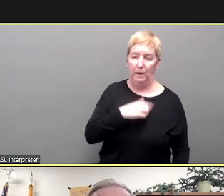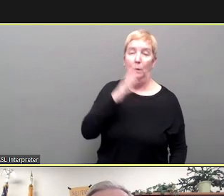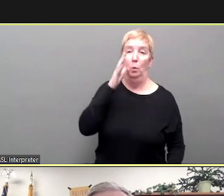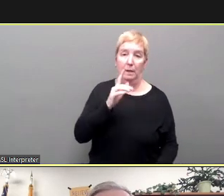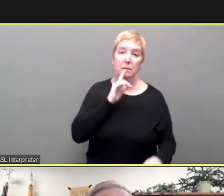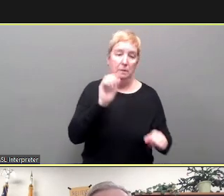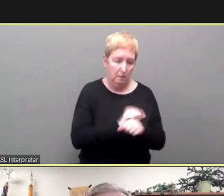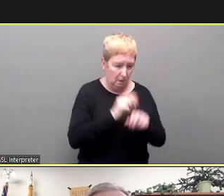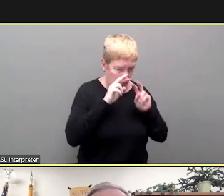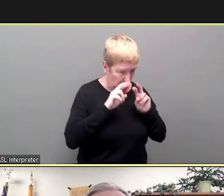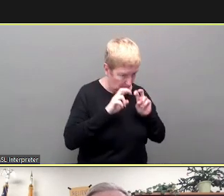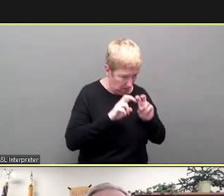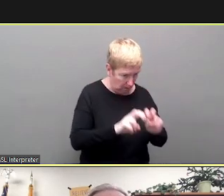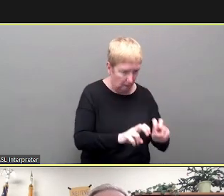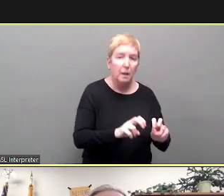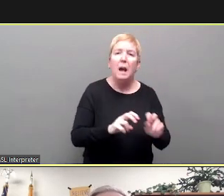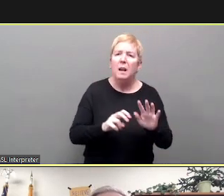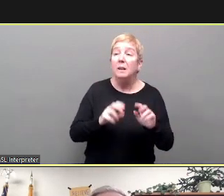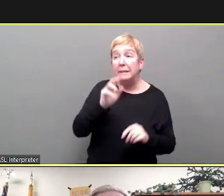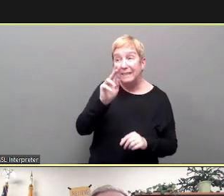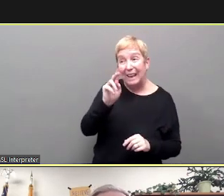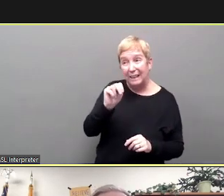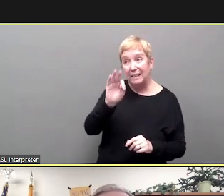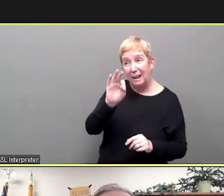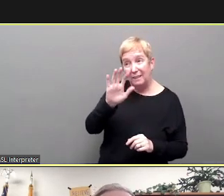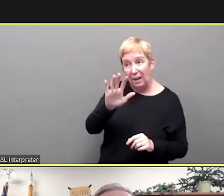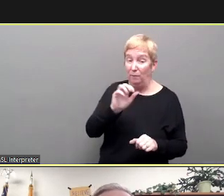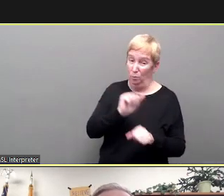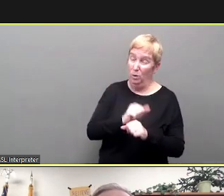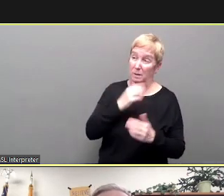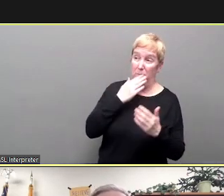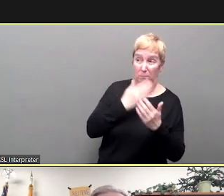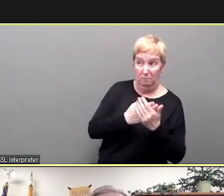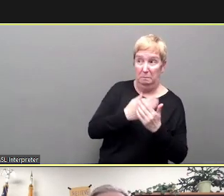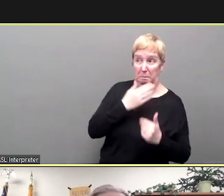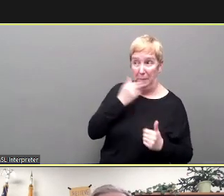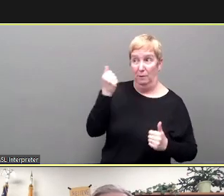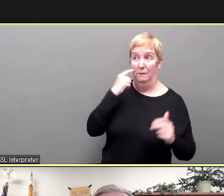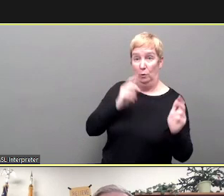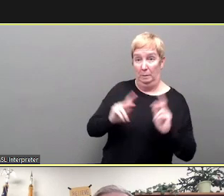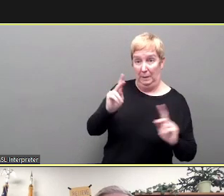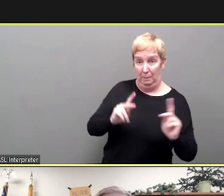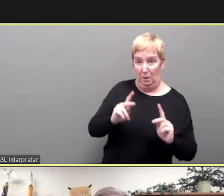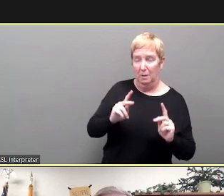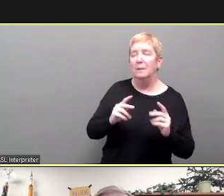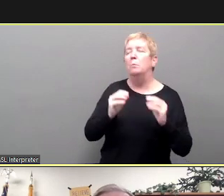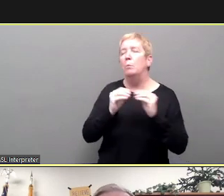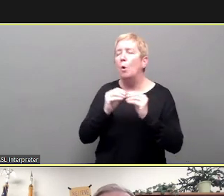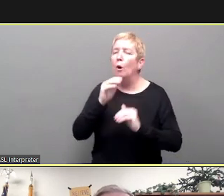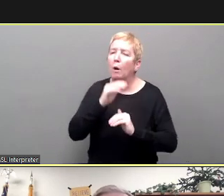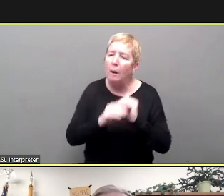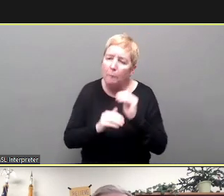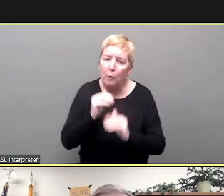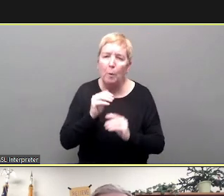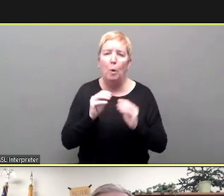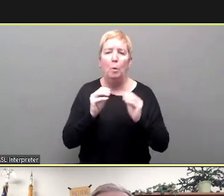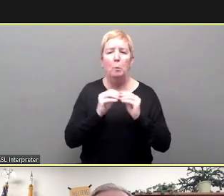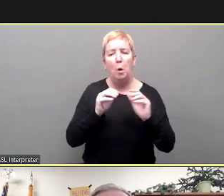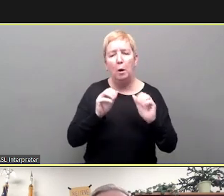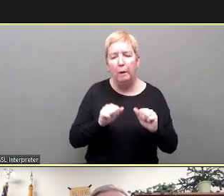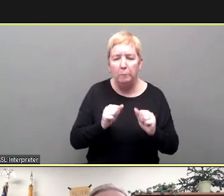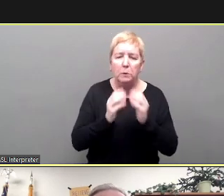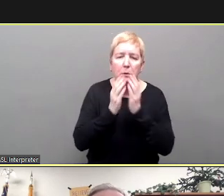KN95s, which frankly do work better for some people, in terms of comfort, fit, ability to wear all day,